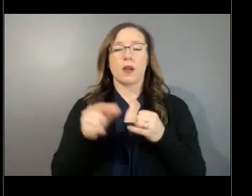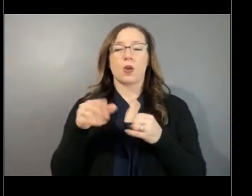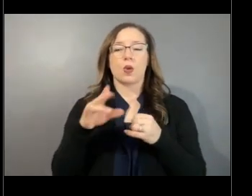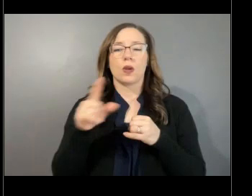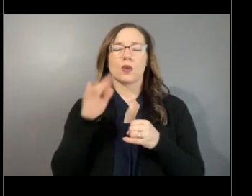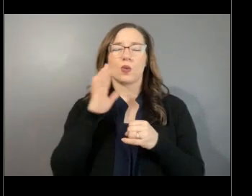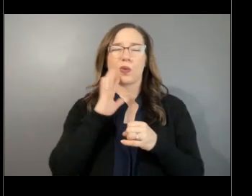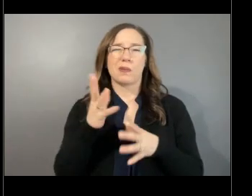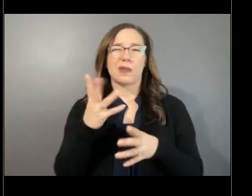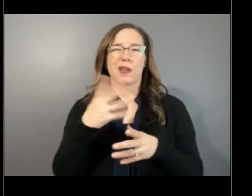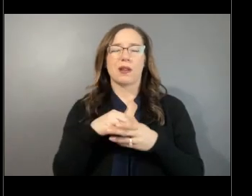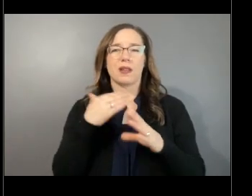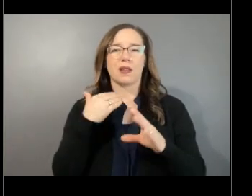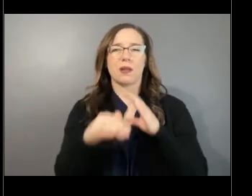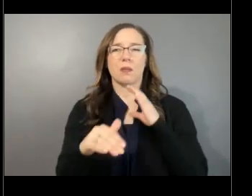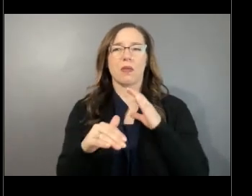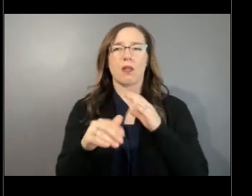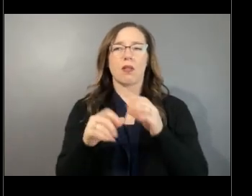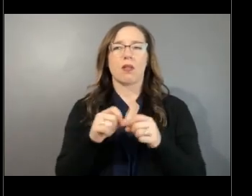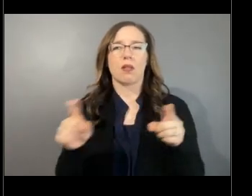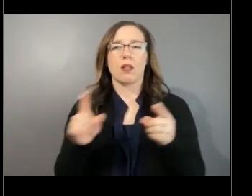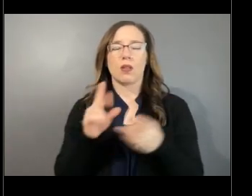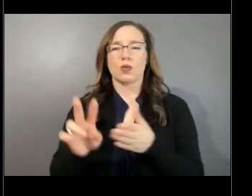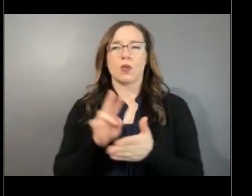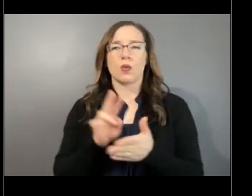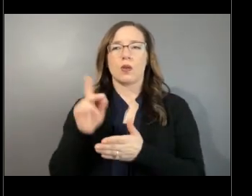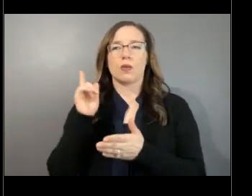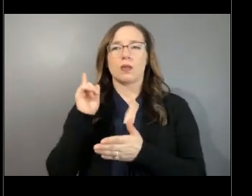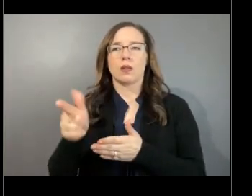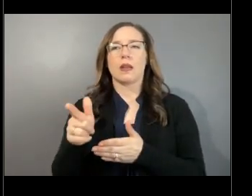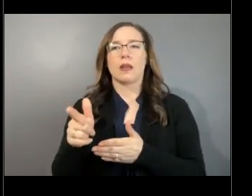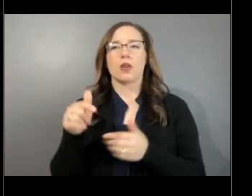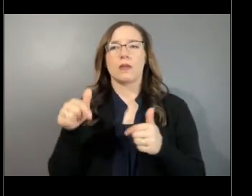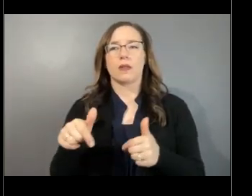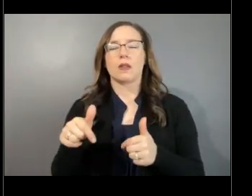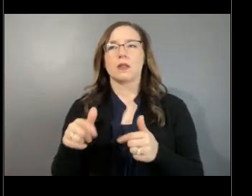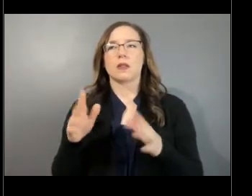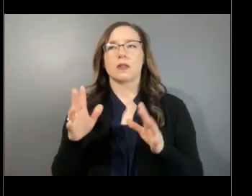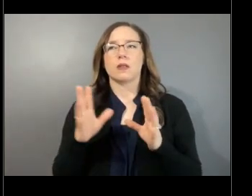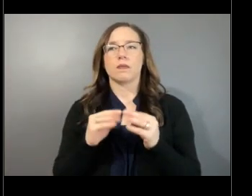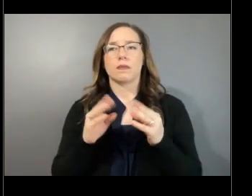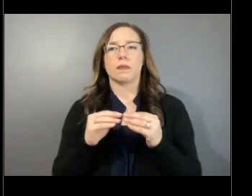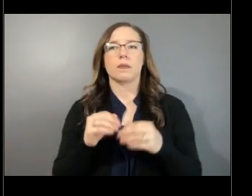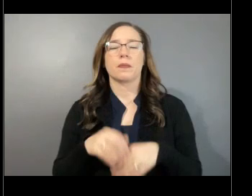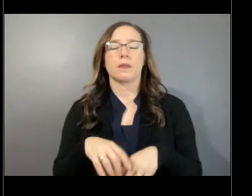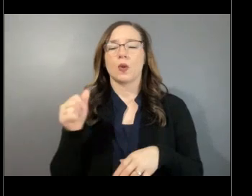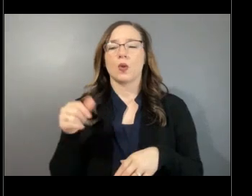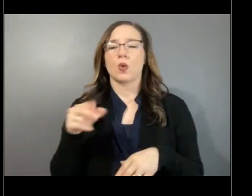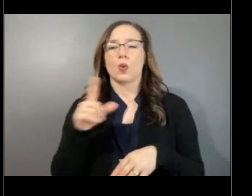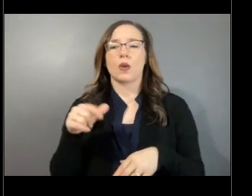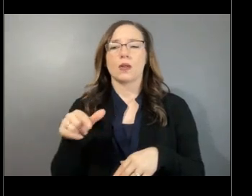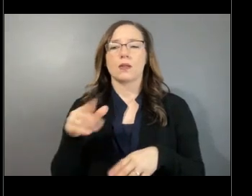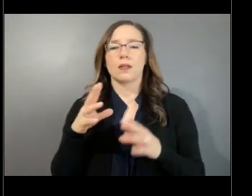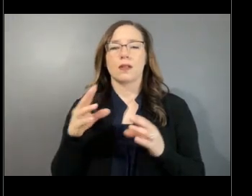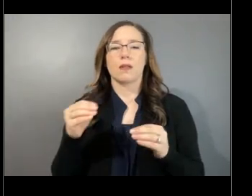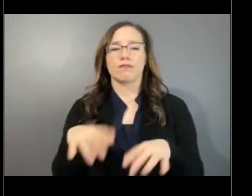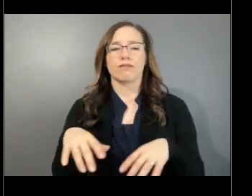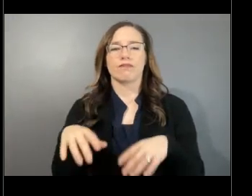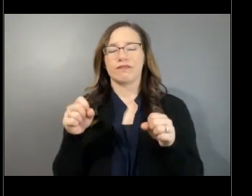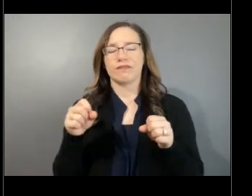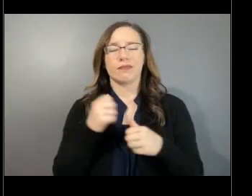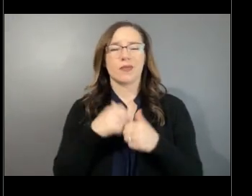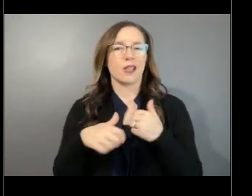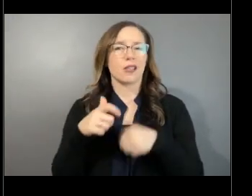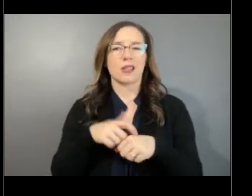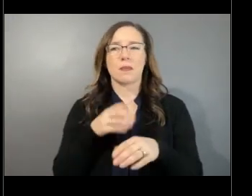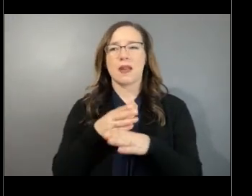email that comes to participants 2 hours after the end of the webinar. Quizzes may be taken at any time following this